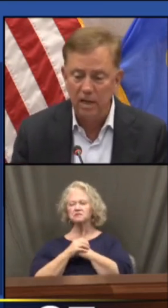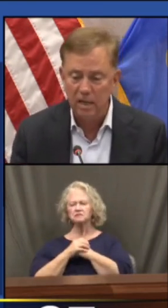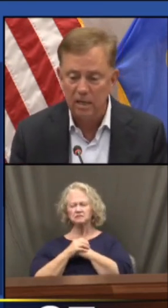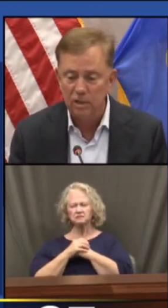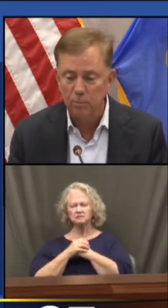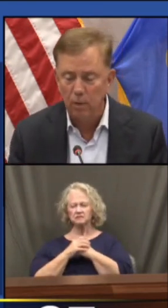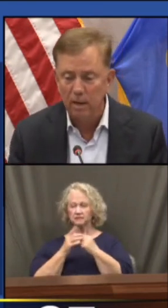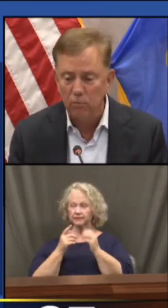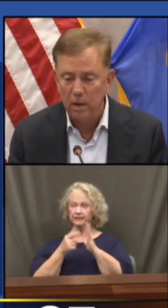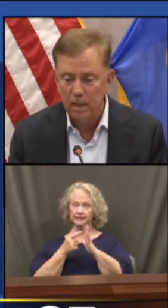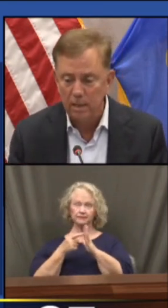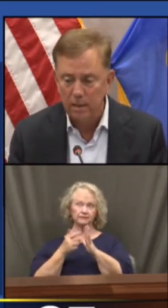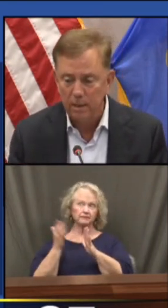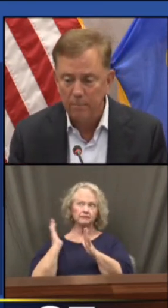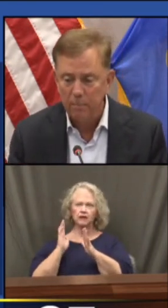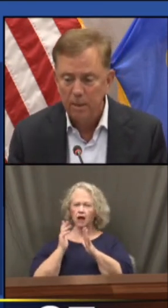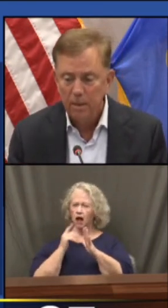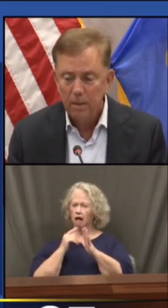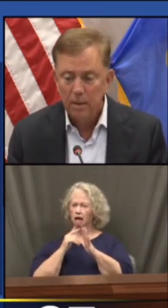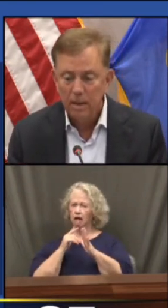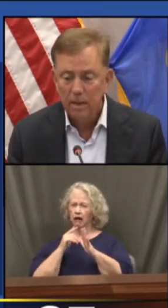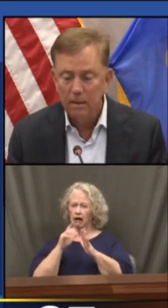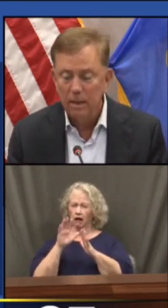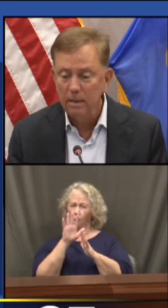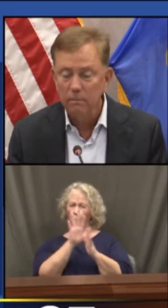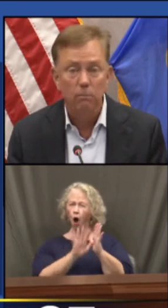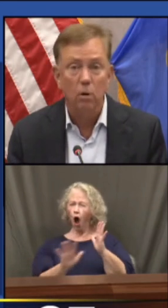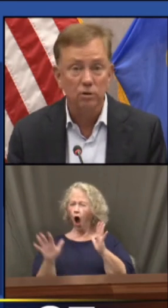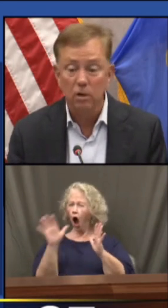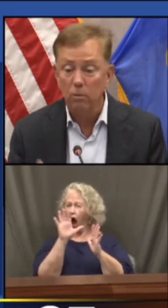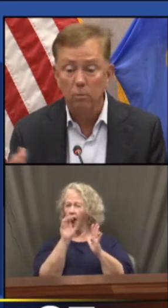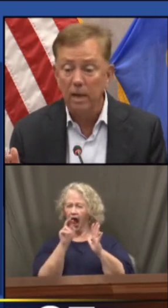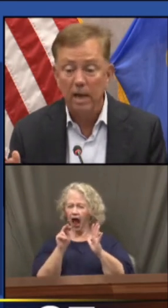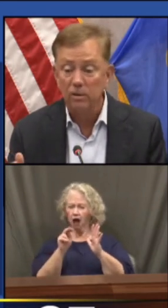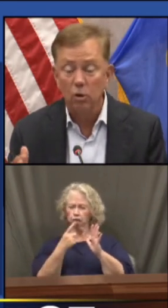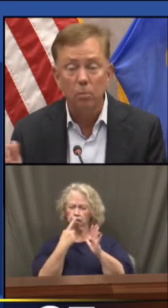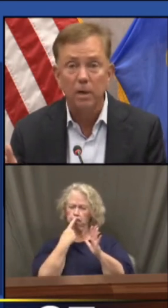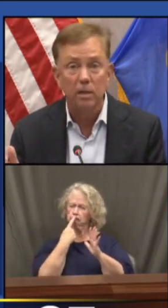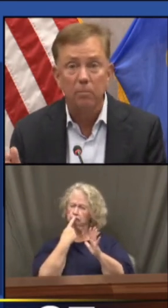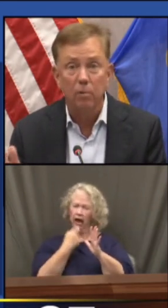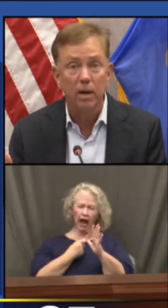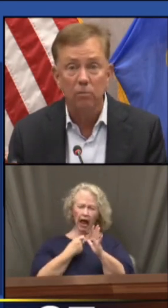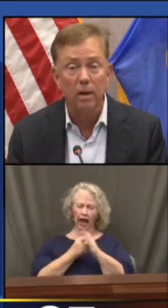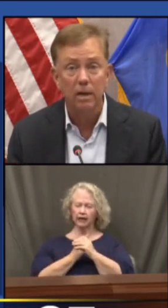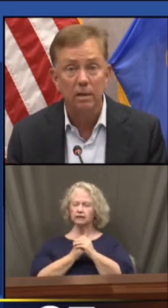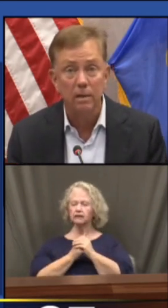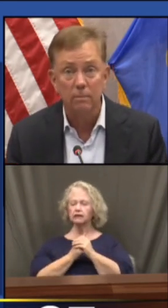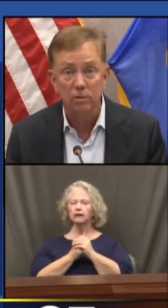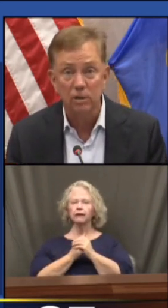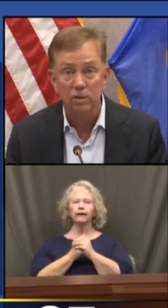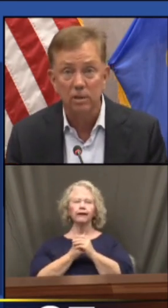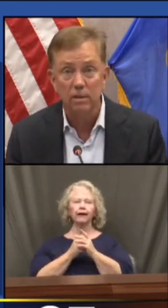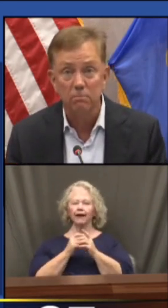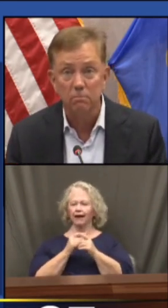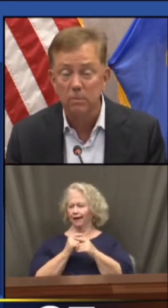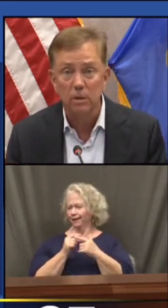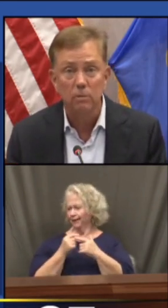of Connecticut is bright red. And also we had nobody in the bright red